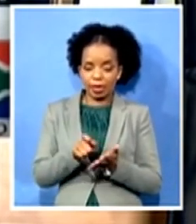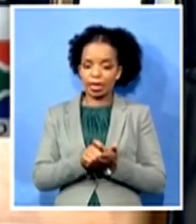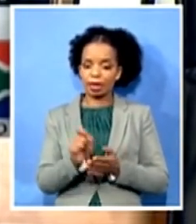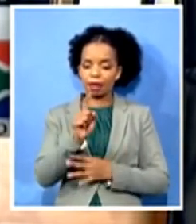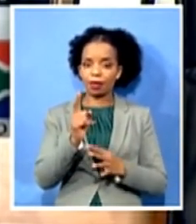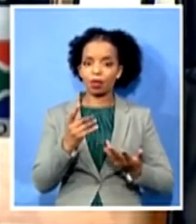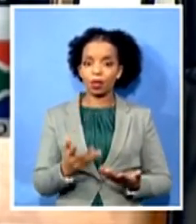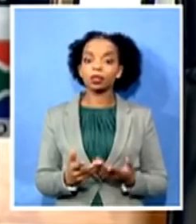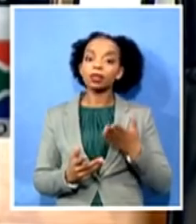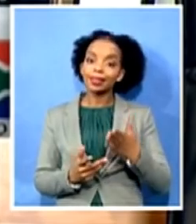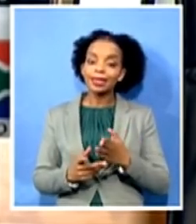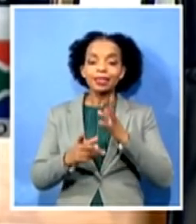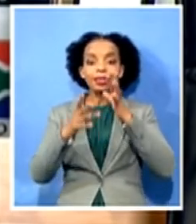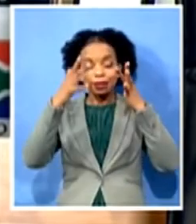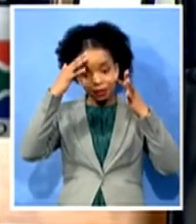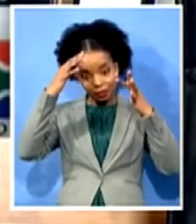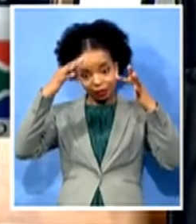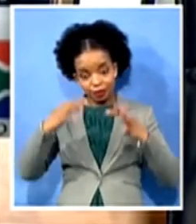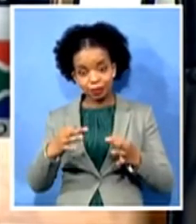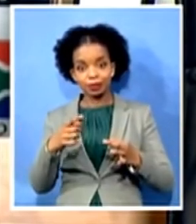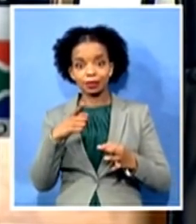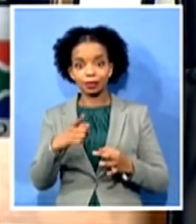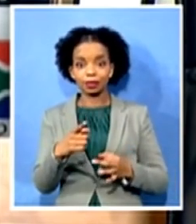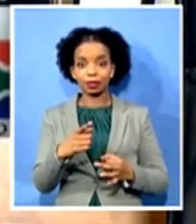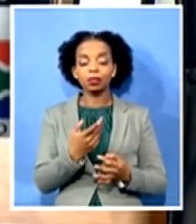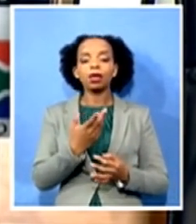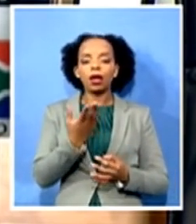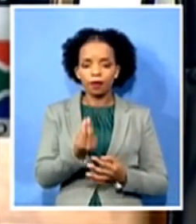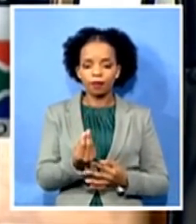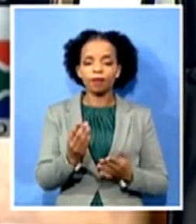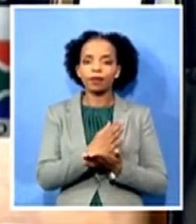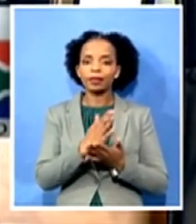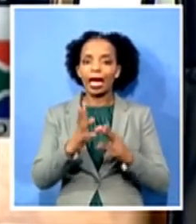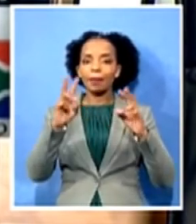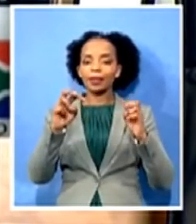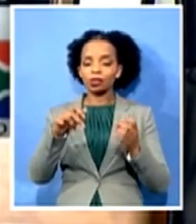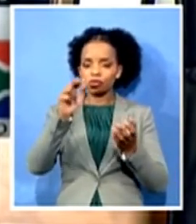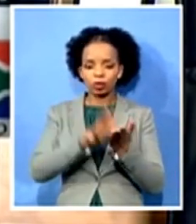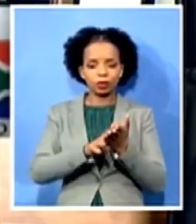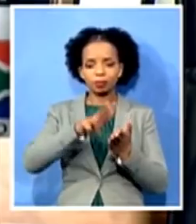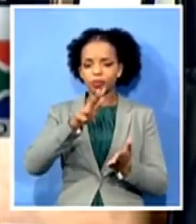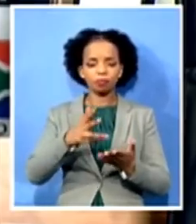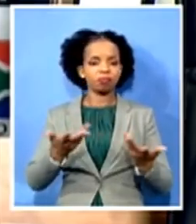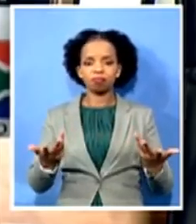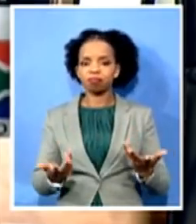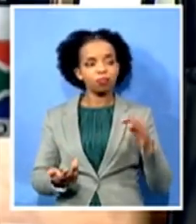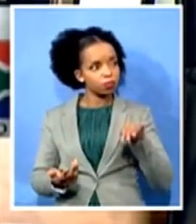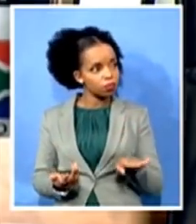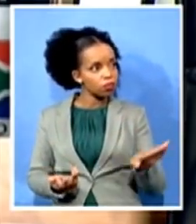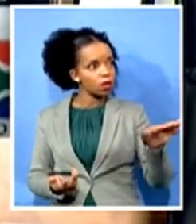unauthorized issues. If the executive